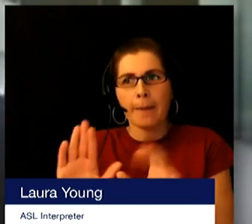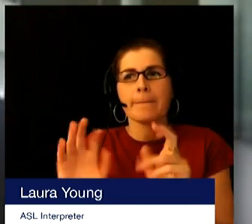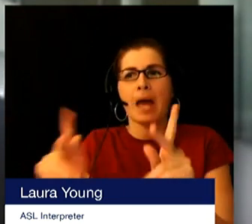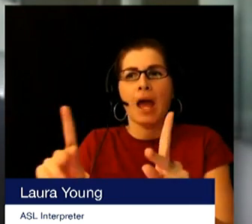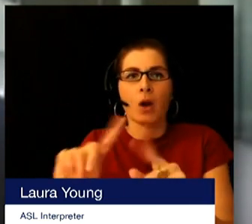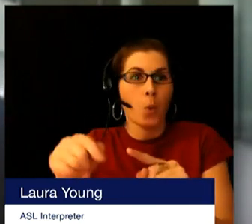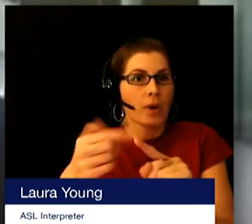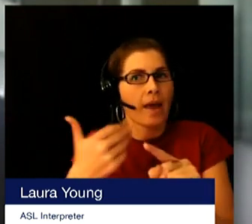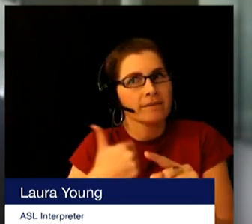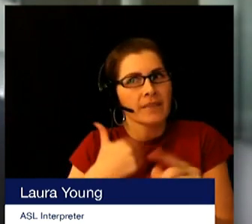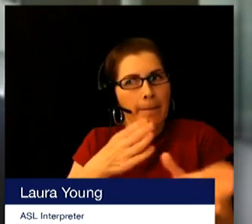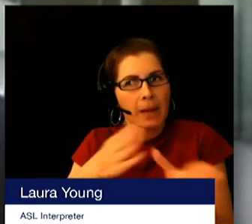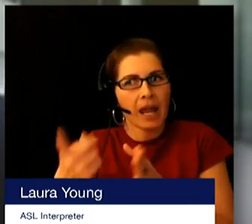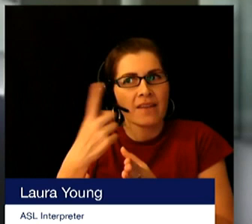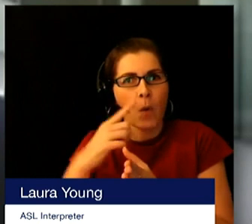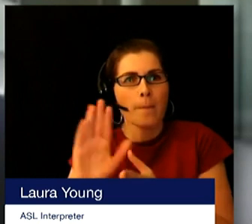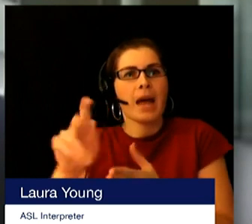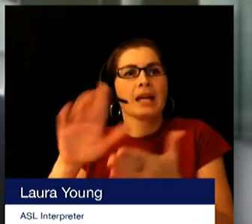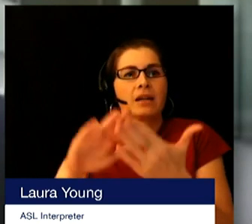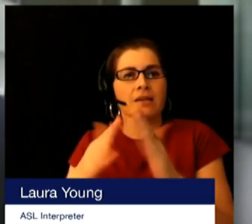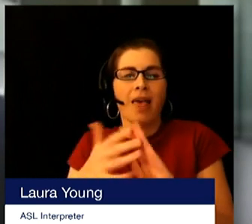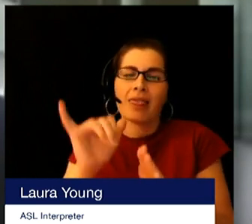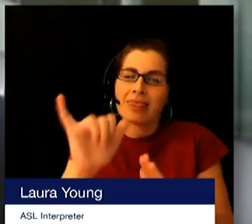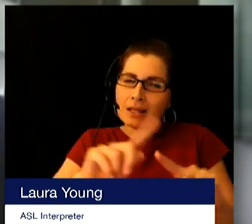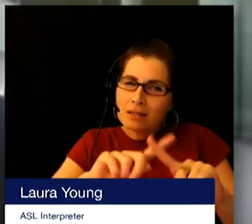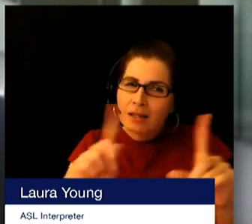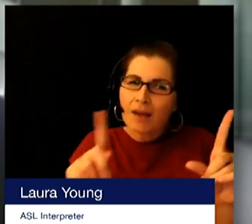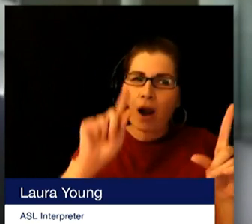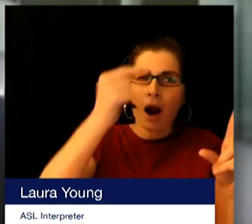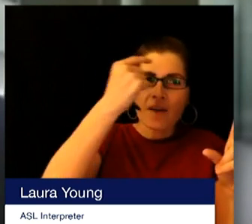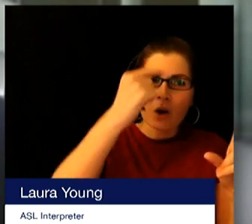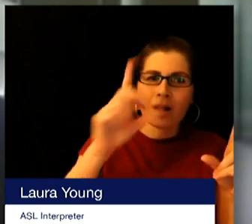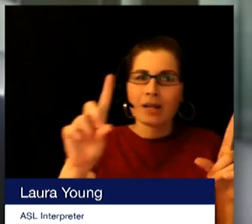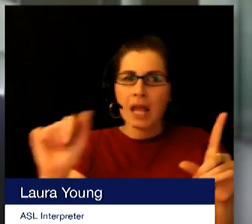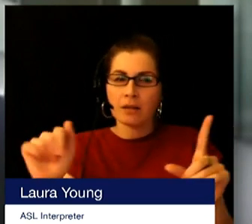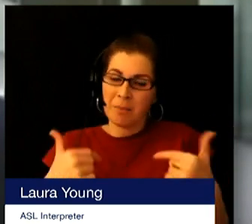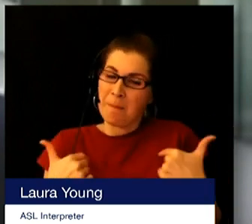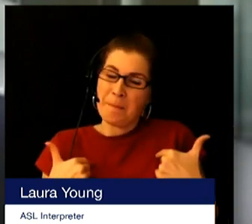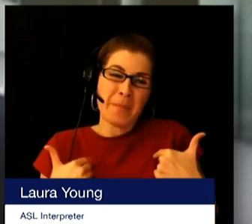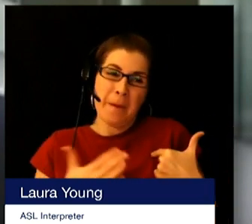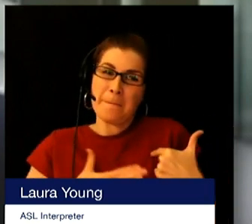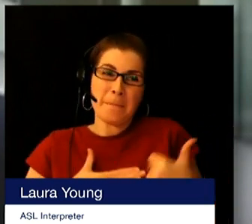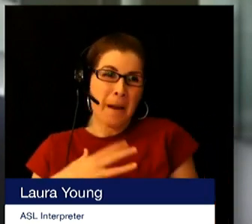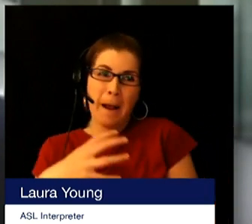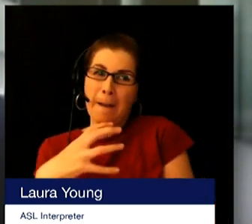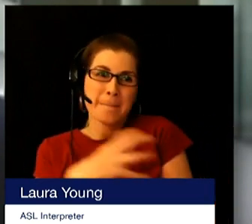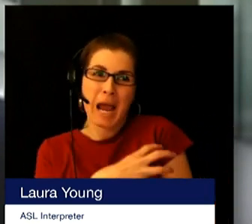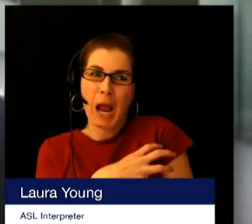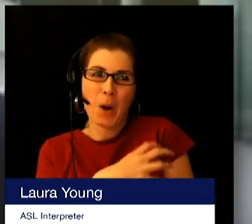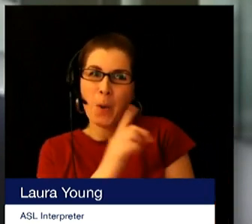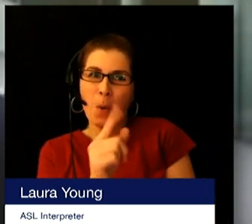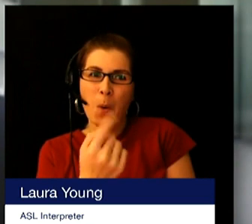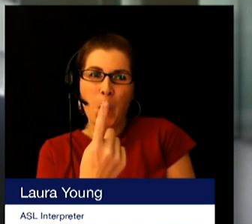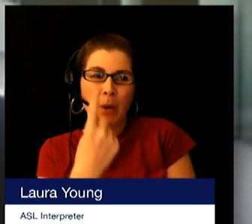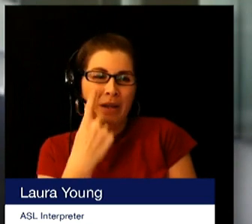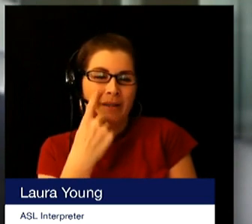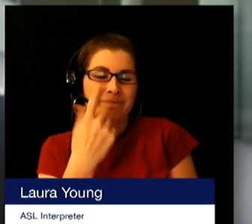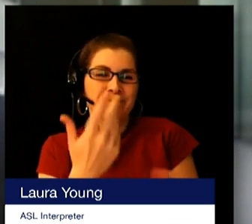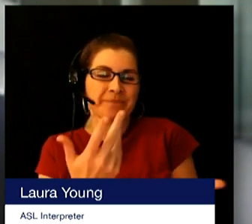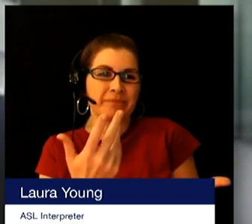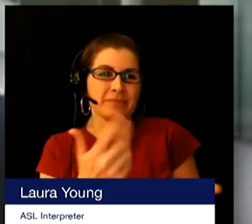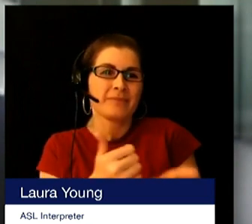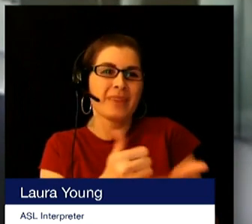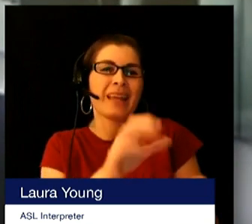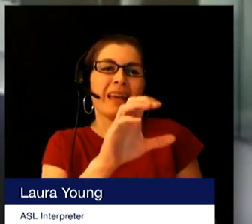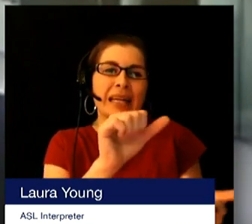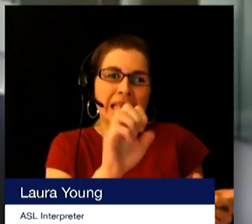is developed. That's the difference between governors and DAs. The only power that I have when it comes to people in our state prison system is case